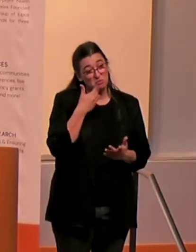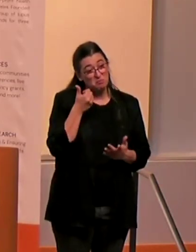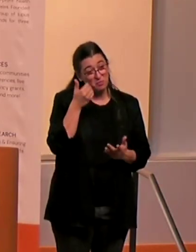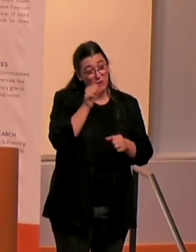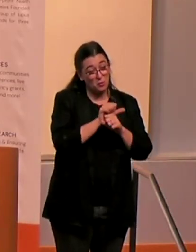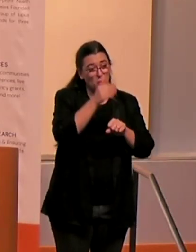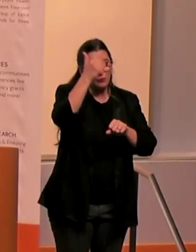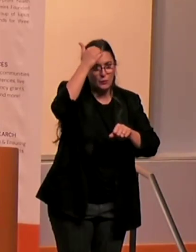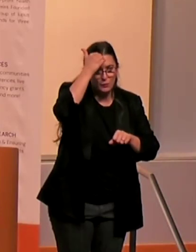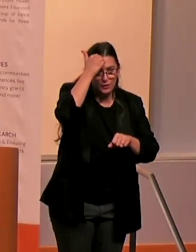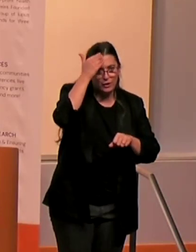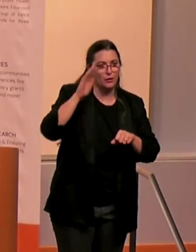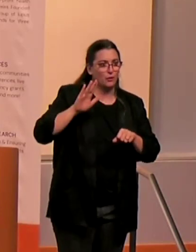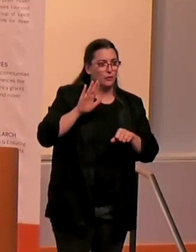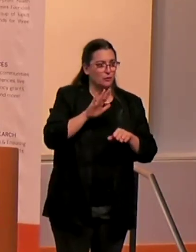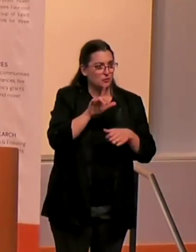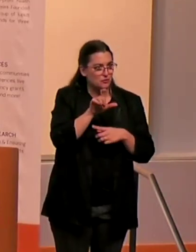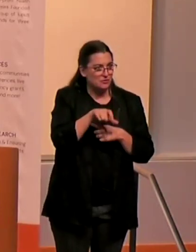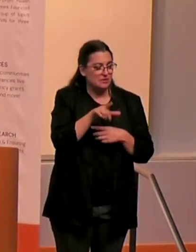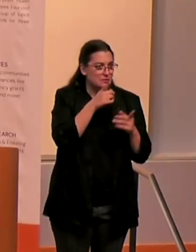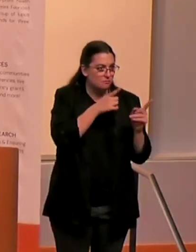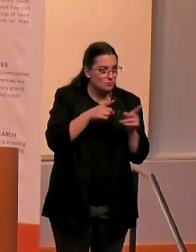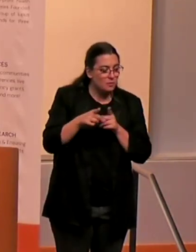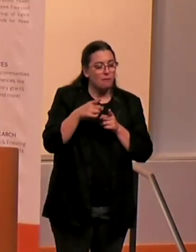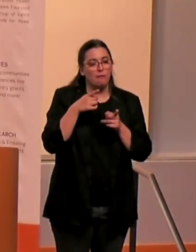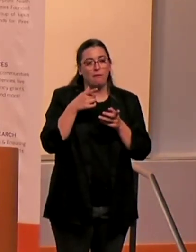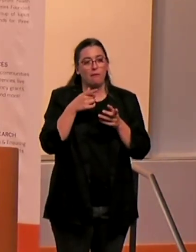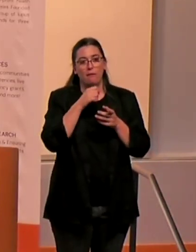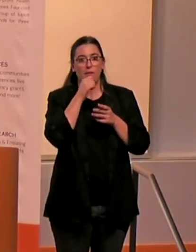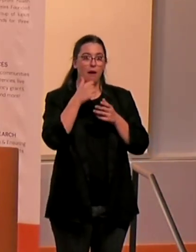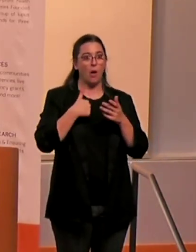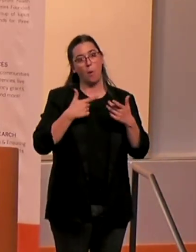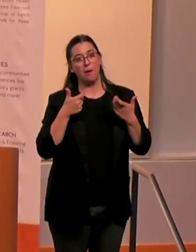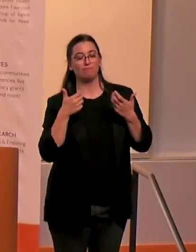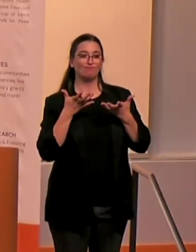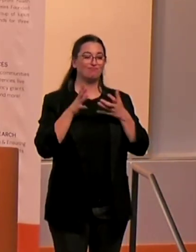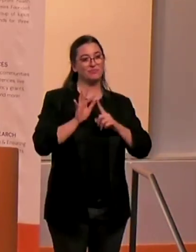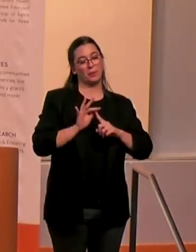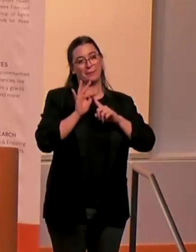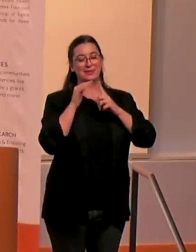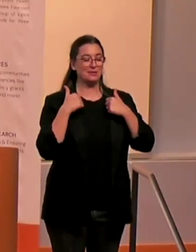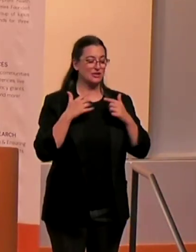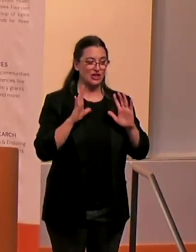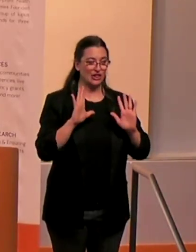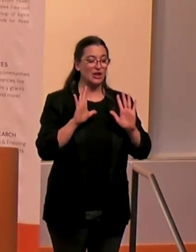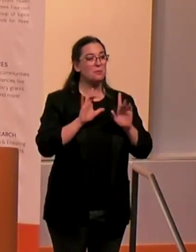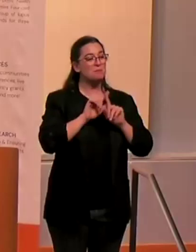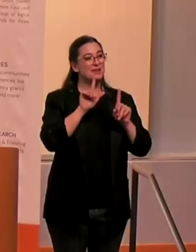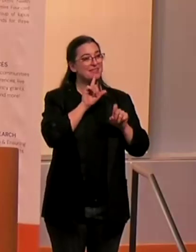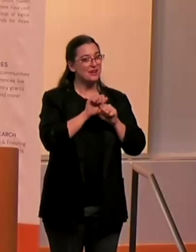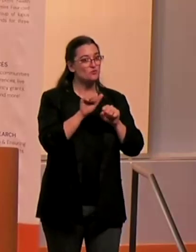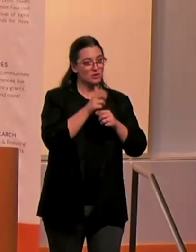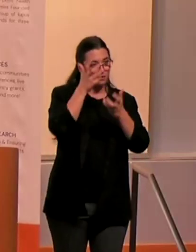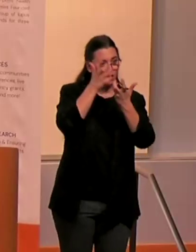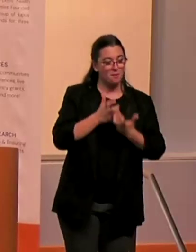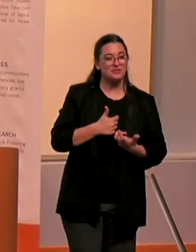what's going on, and not that you need, that you're trying to be special or do anything, but these are the